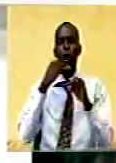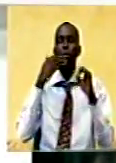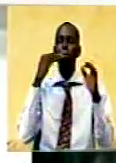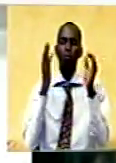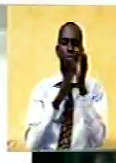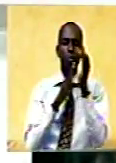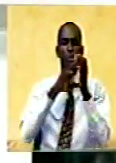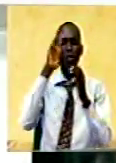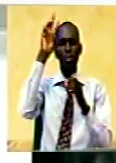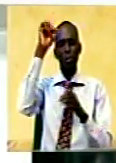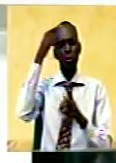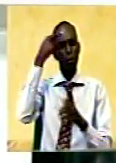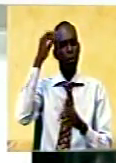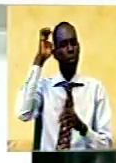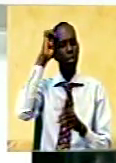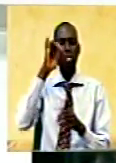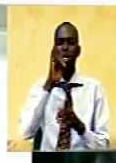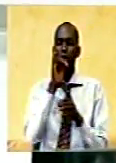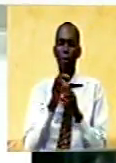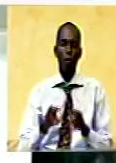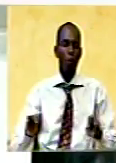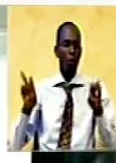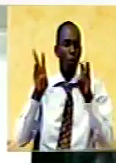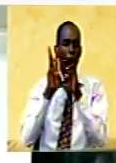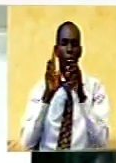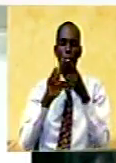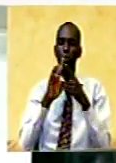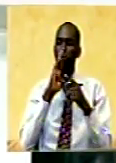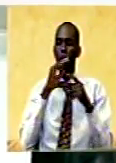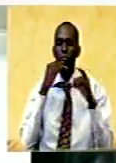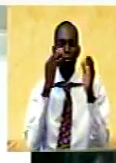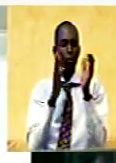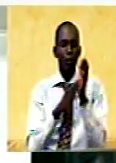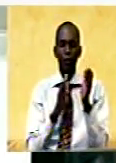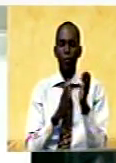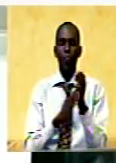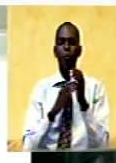good and is faithful and is worthy to be praised.